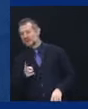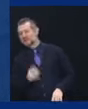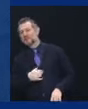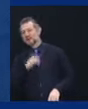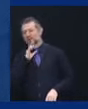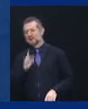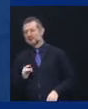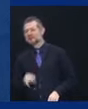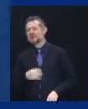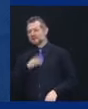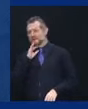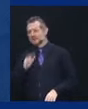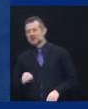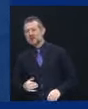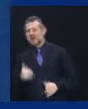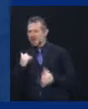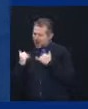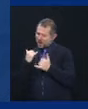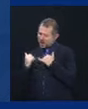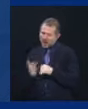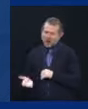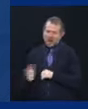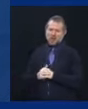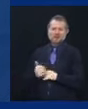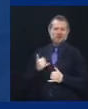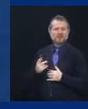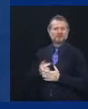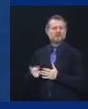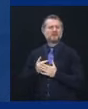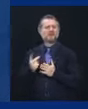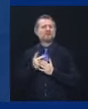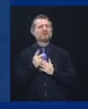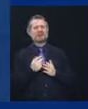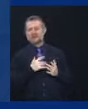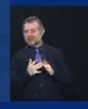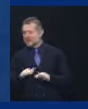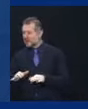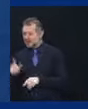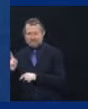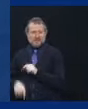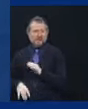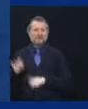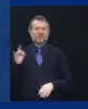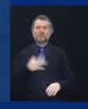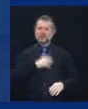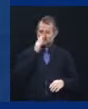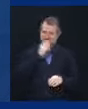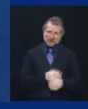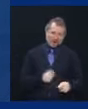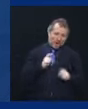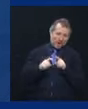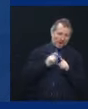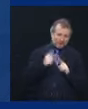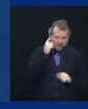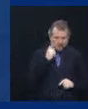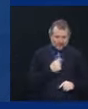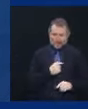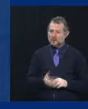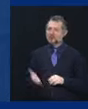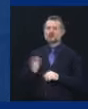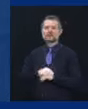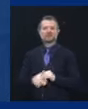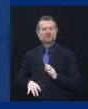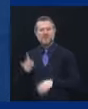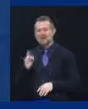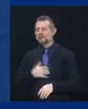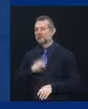day long. I try on the internet all day long. My daughter tries all day long. My son tries all day long. We can't find